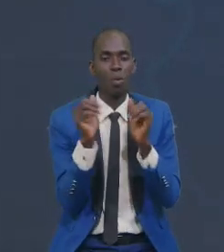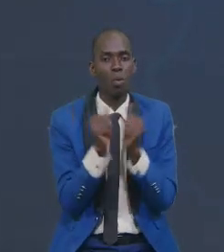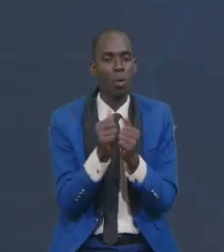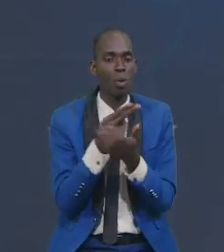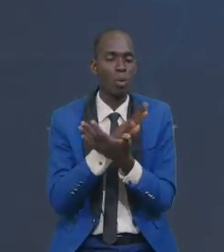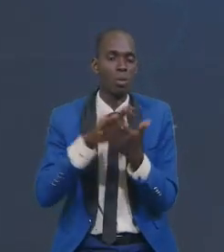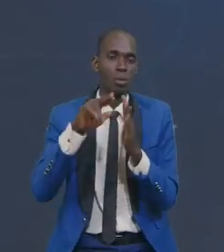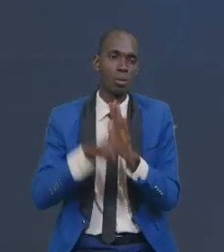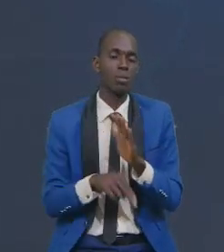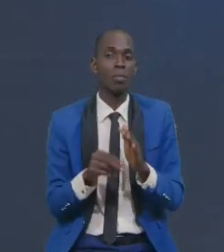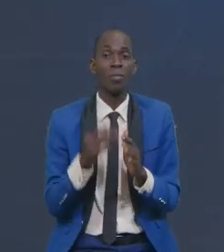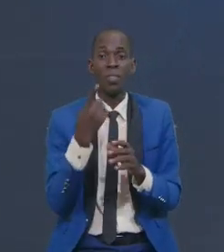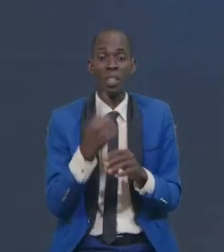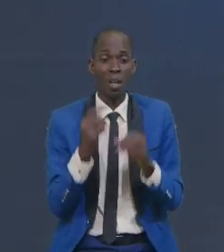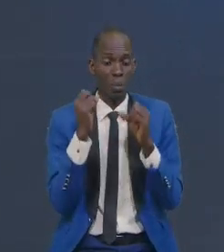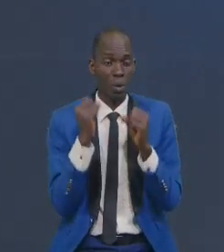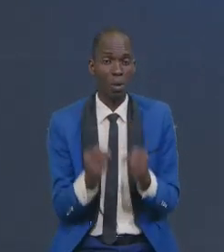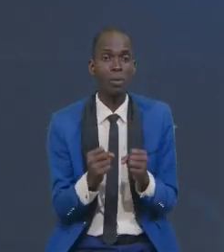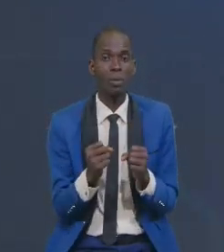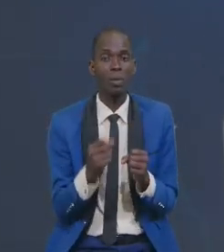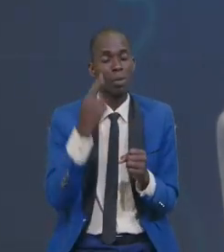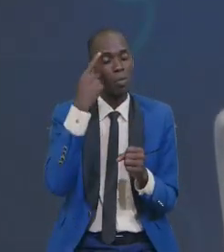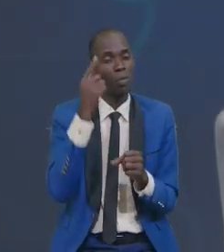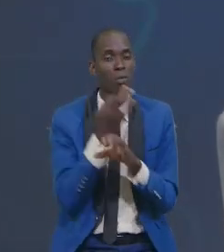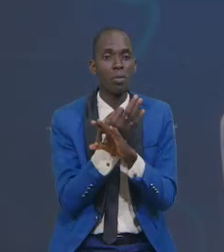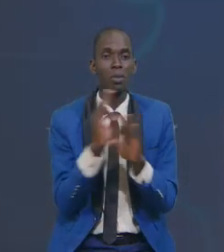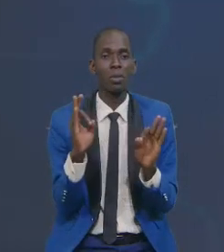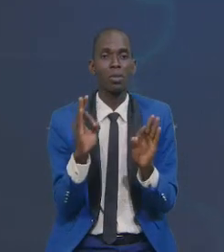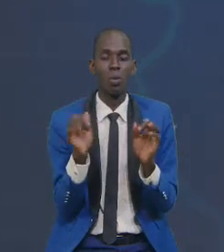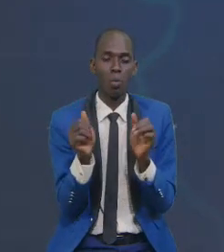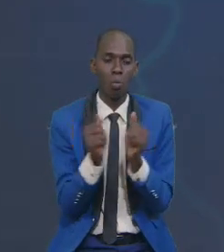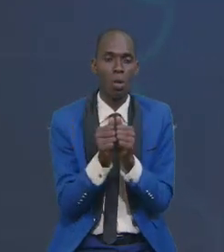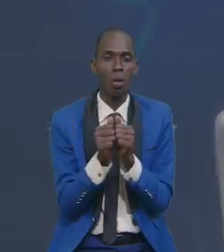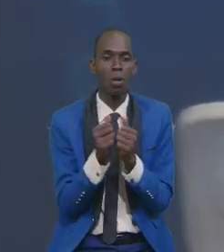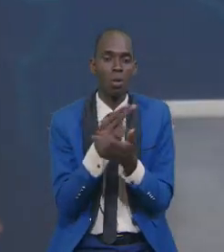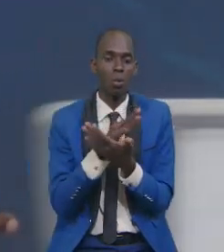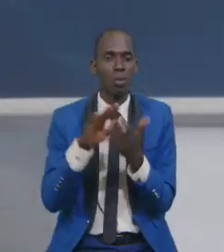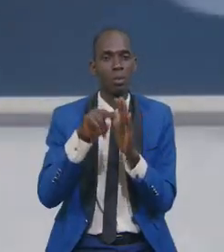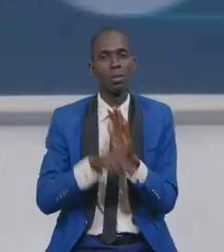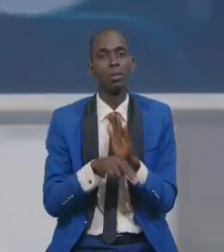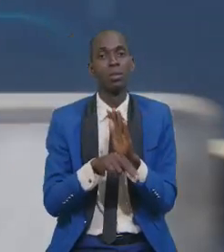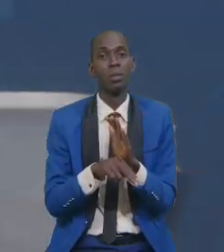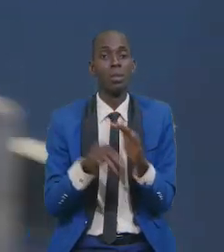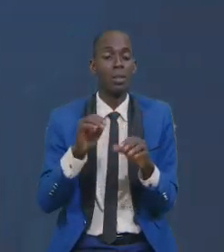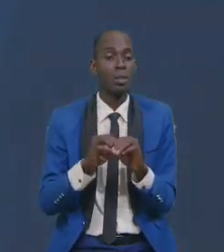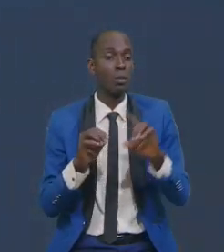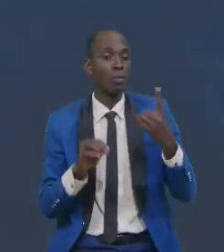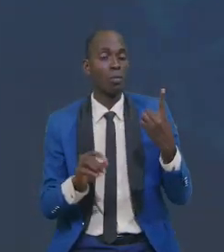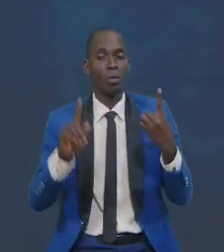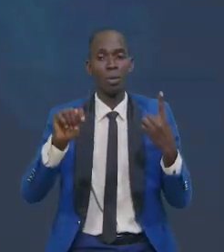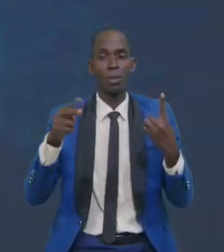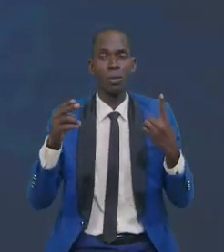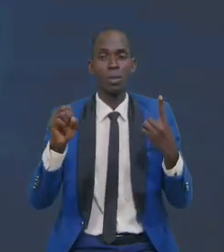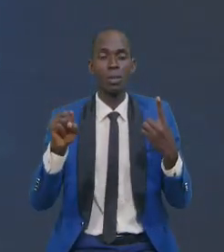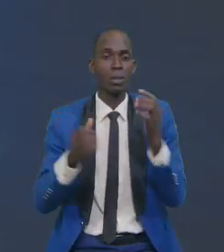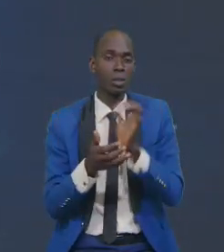holiness. The power for freedom with holiness. In 1 Thessalonians chapter 3,